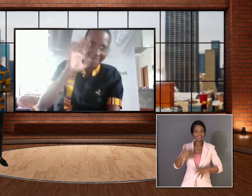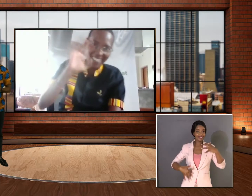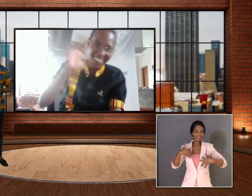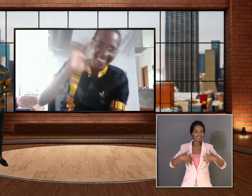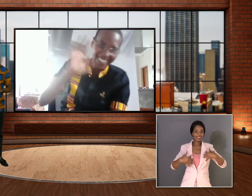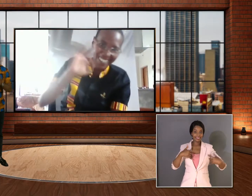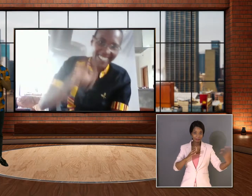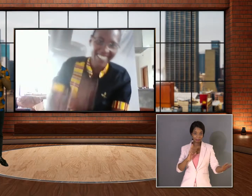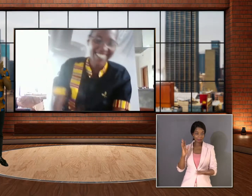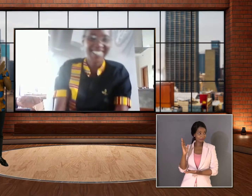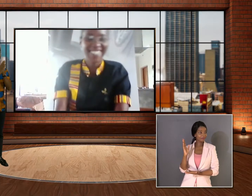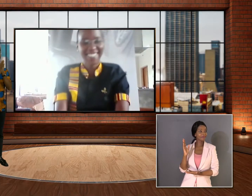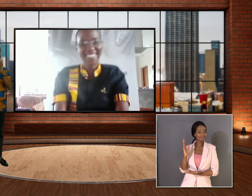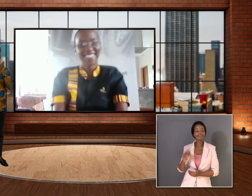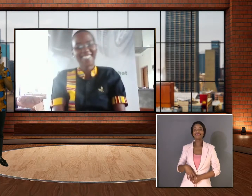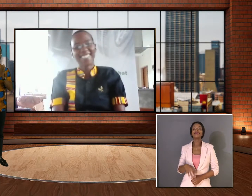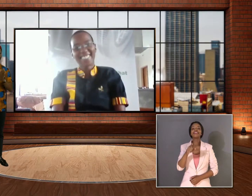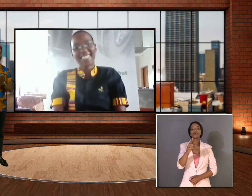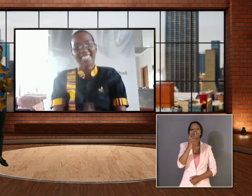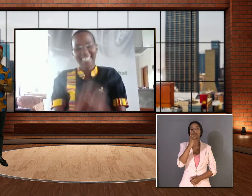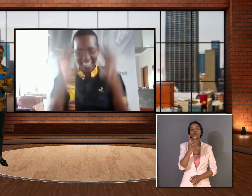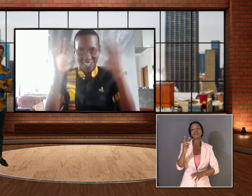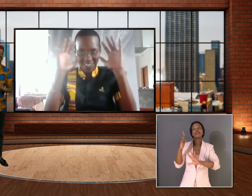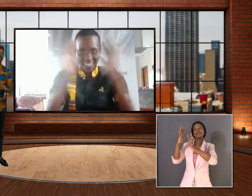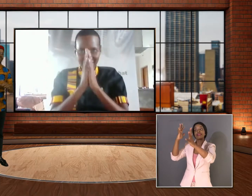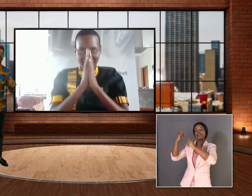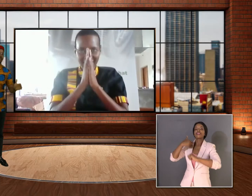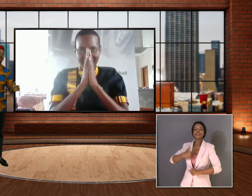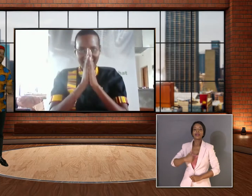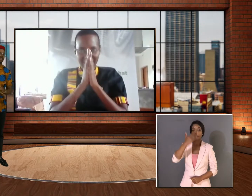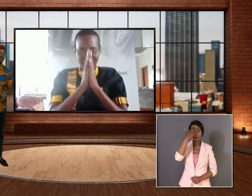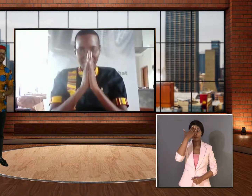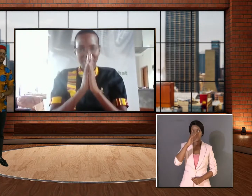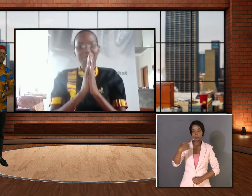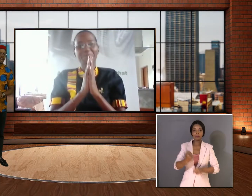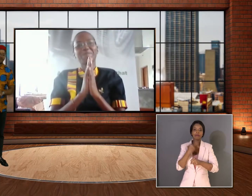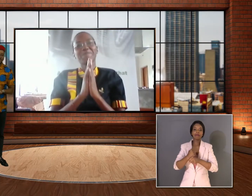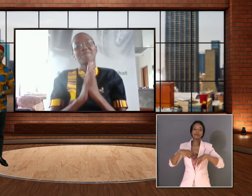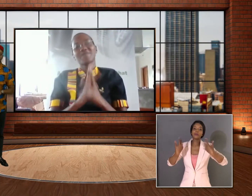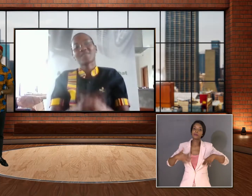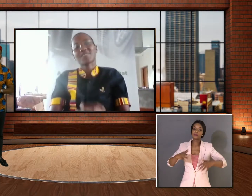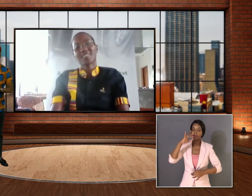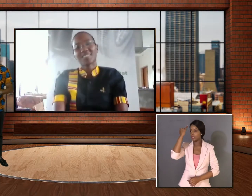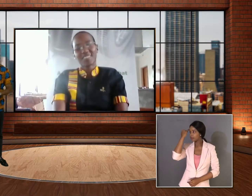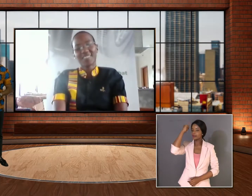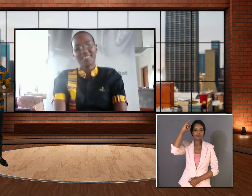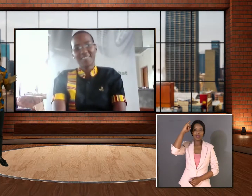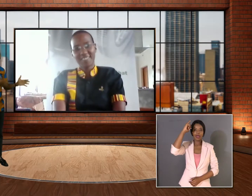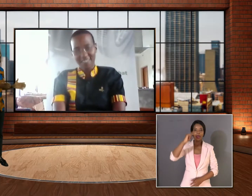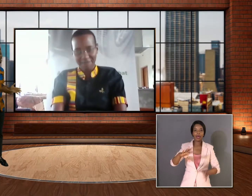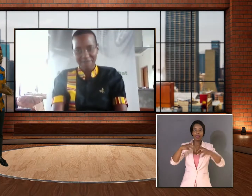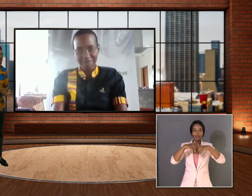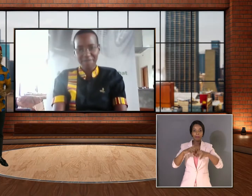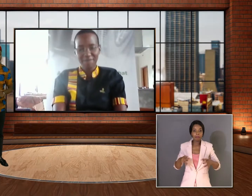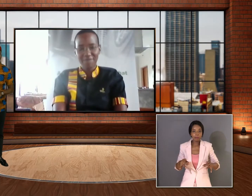for getting that awesome, awesome prize. Congratulations. And I know you'll put it to great use. You have a wonderful innovation. And we truly, truly wish you all